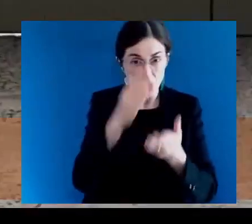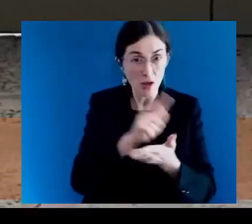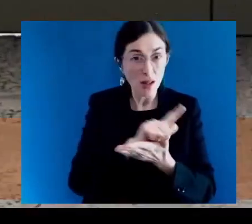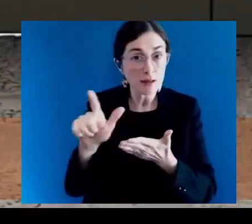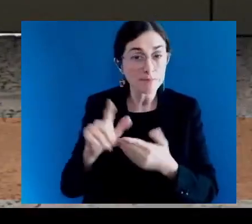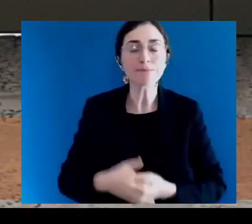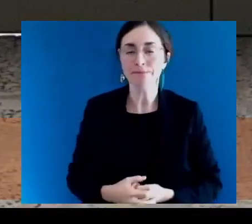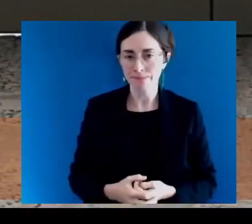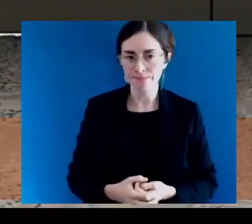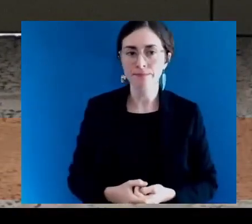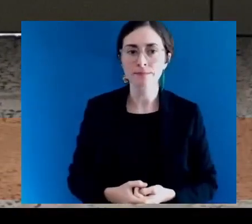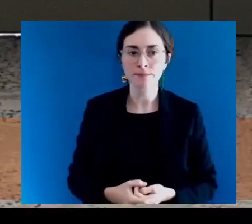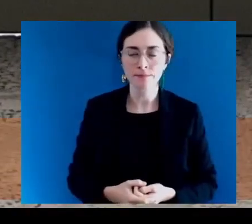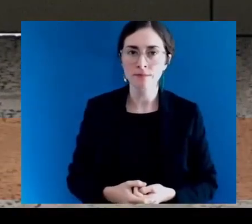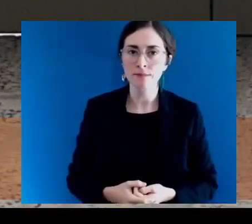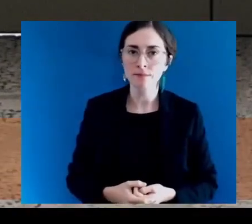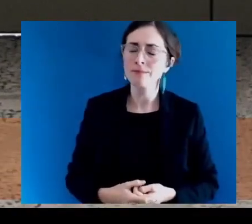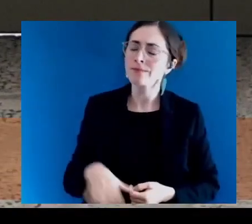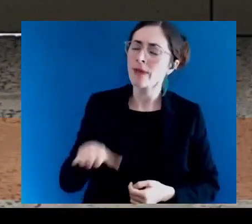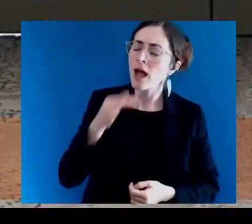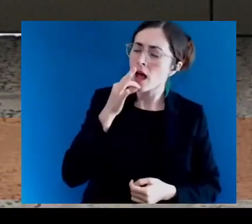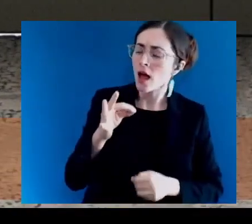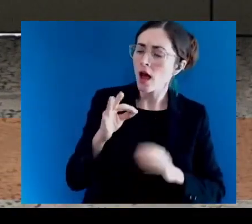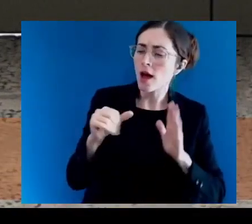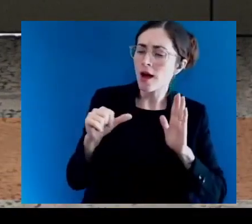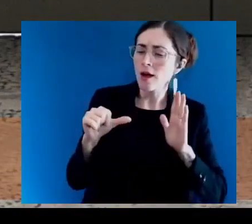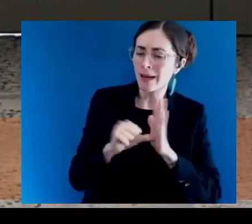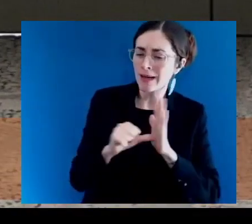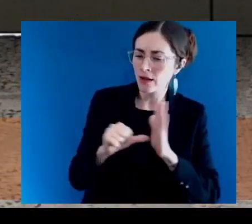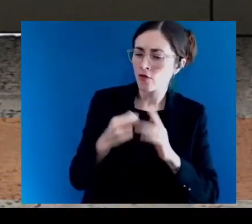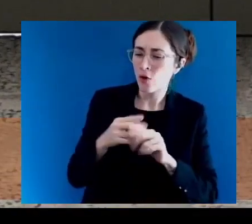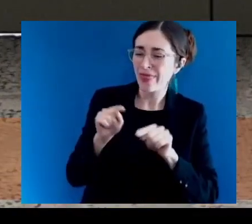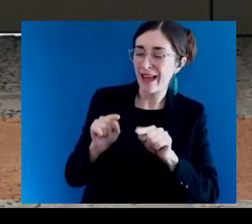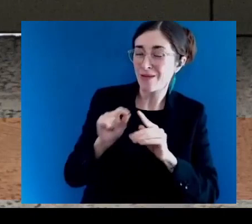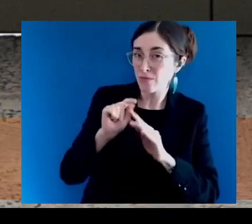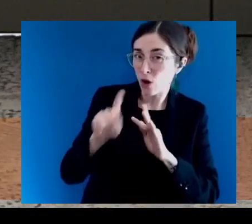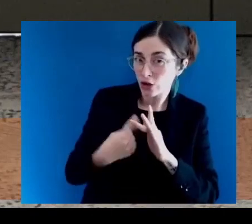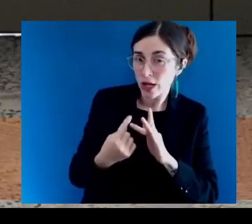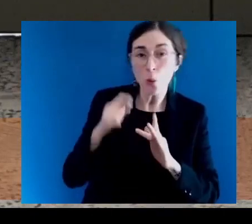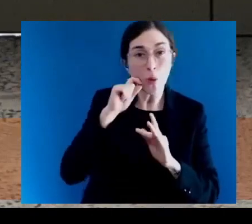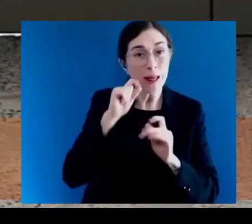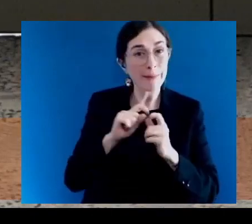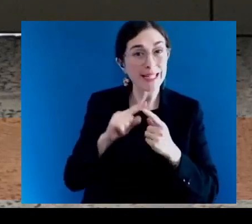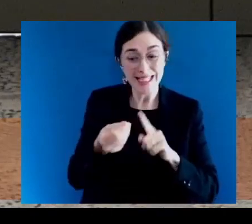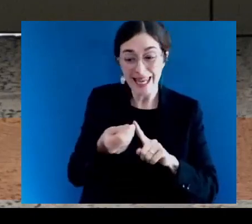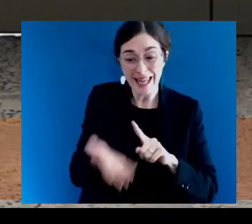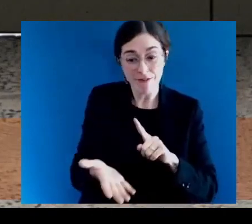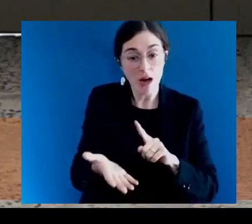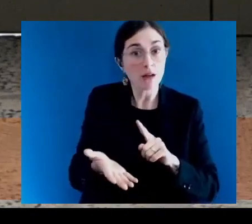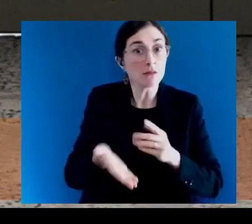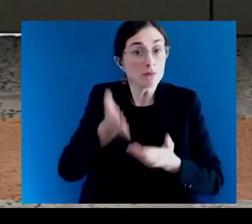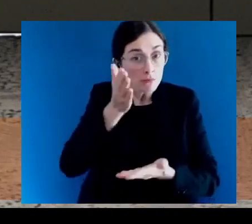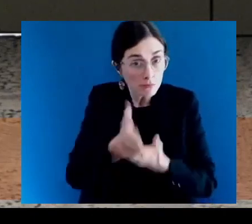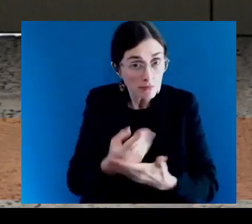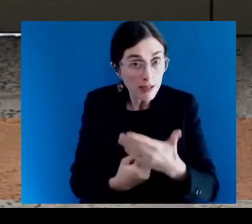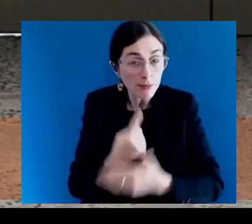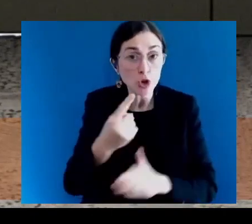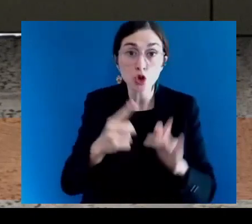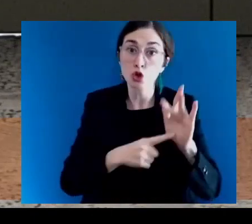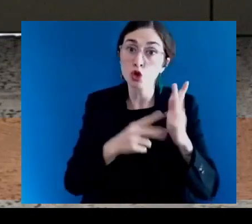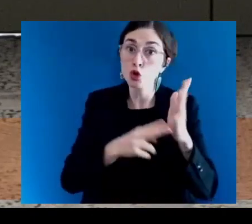And the funding for those projects is due to be delivered by June 2024, correct? That's